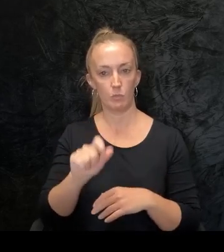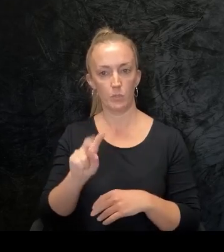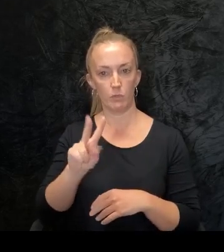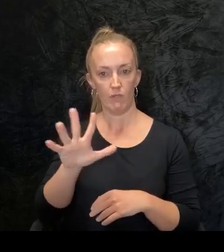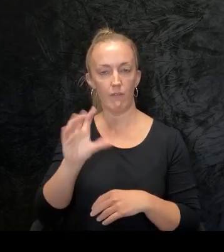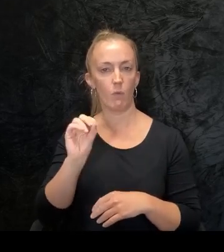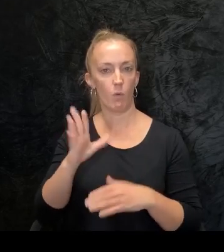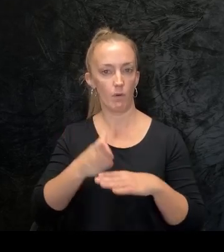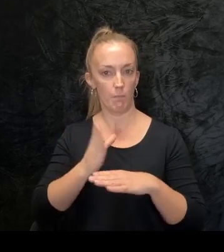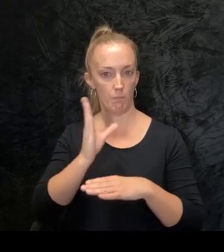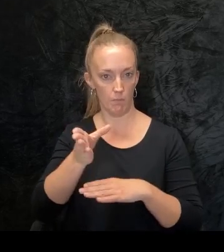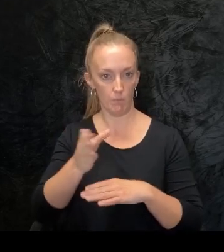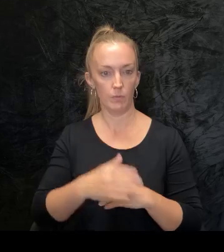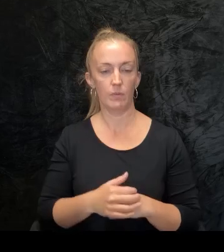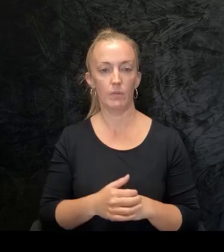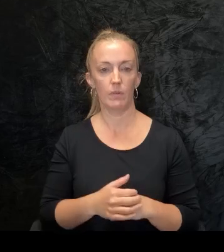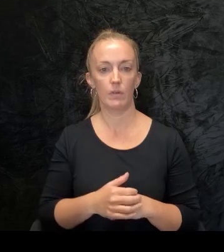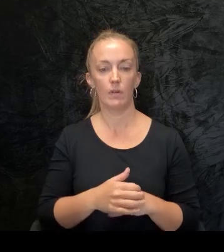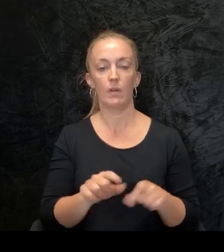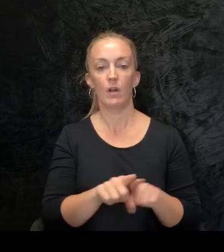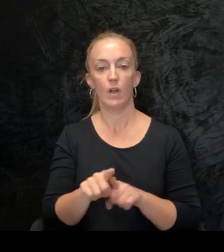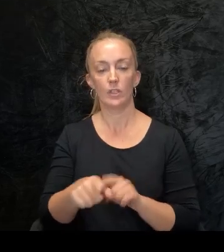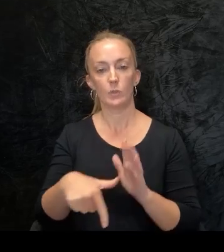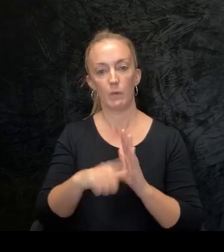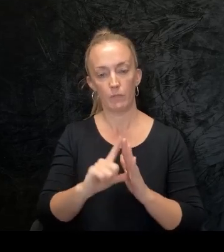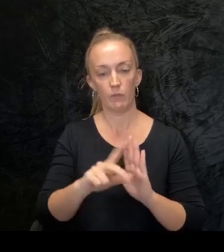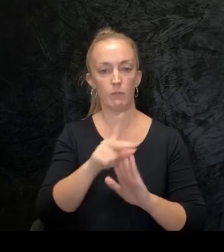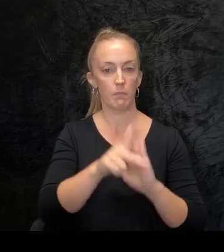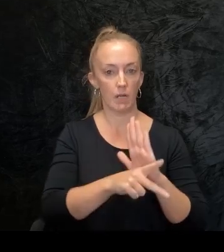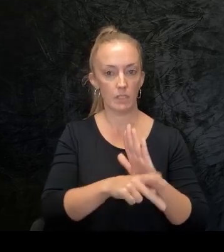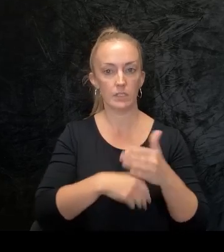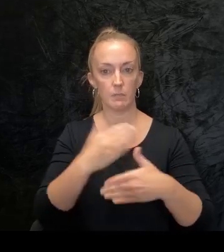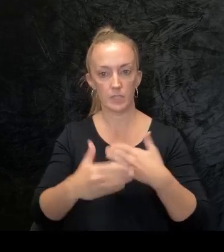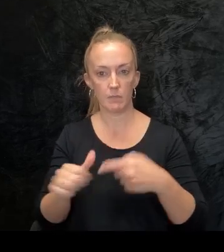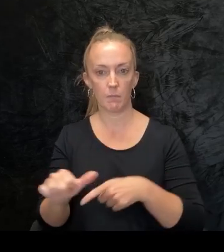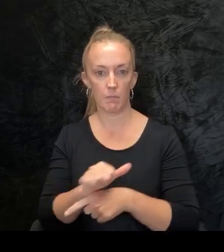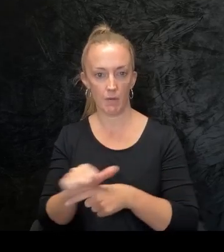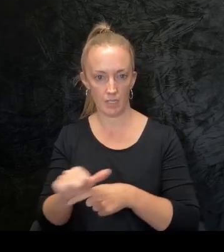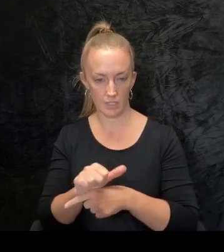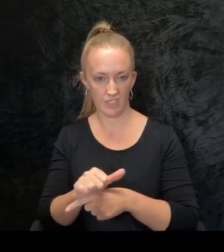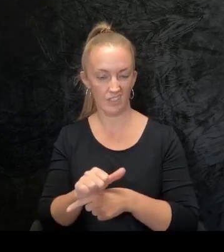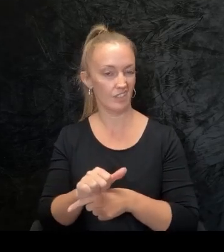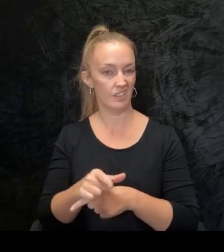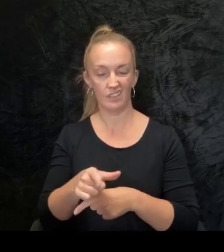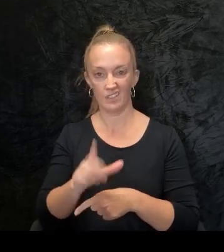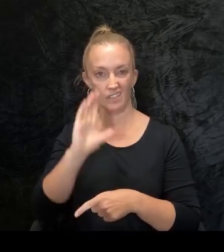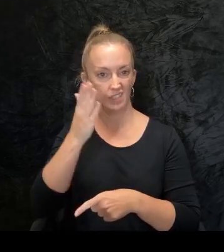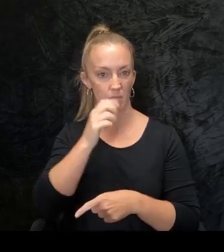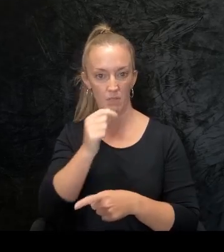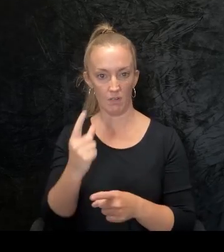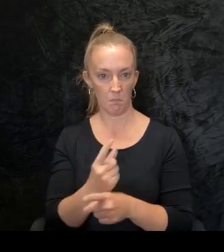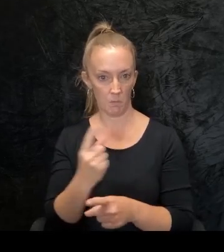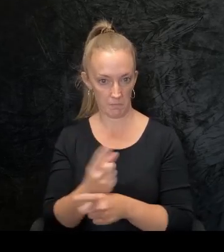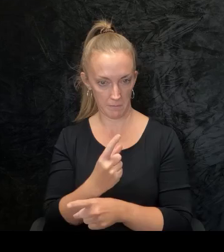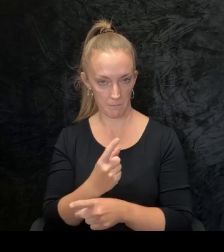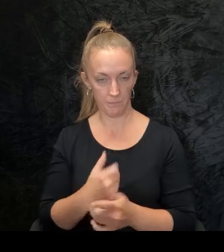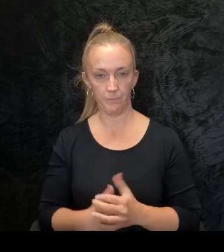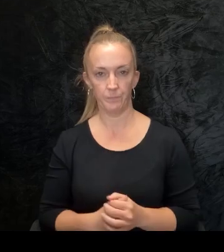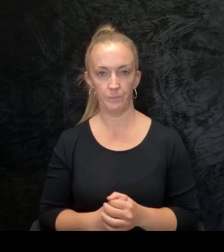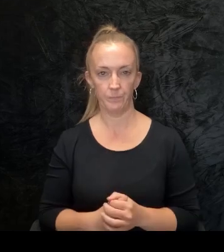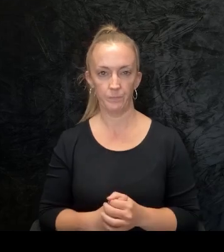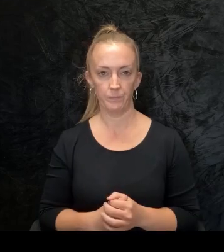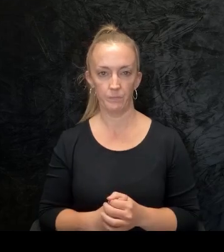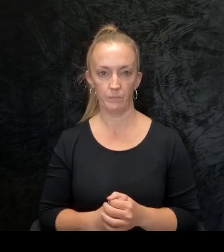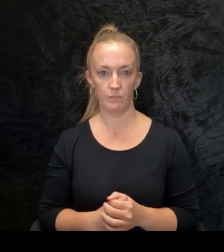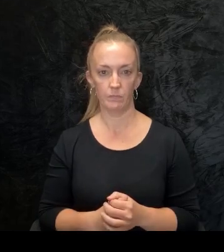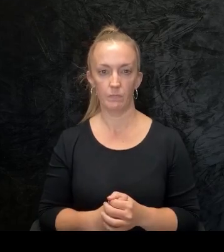greater and the review of policies, procedures, and practices is found to be inappropriate.